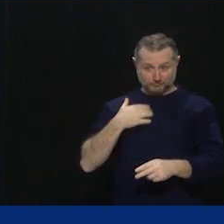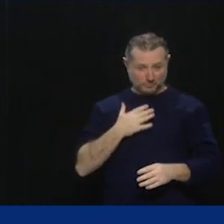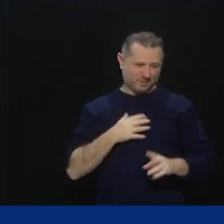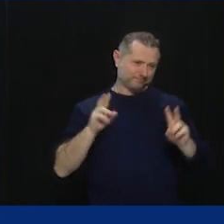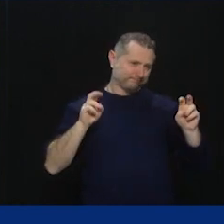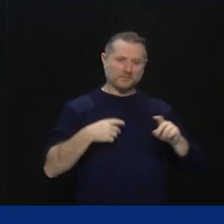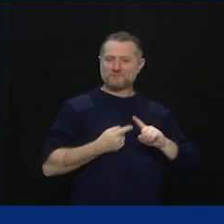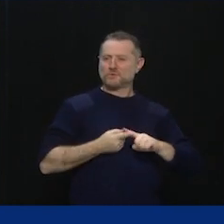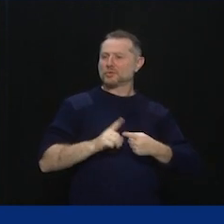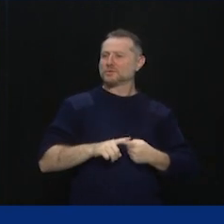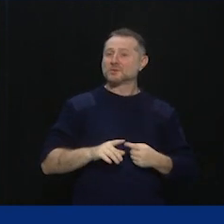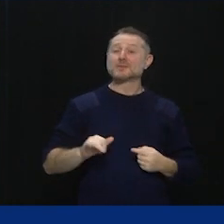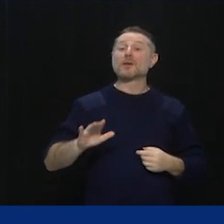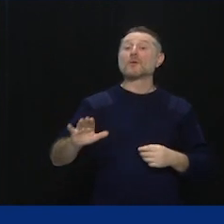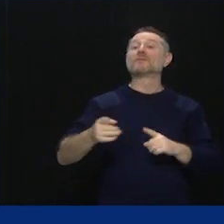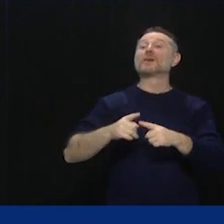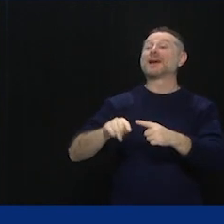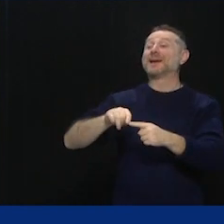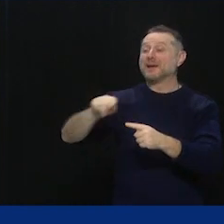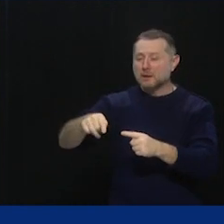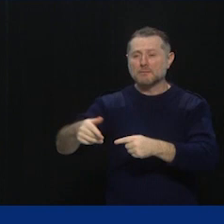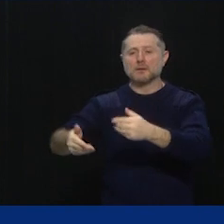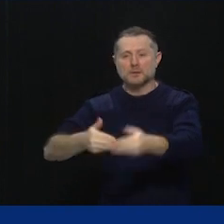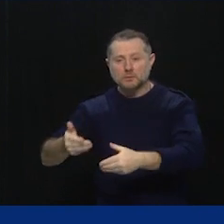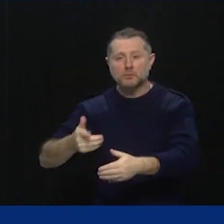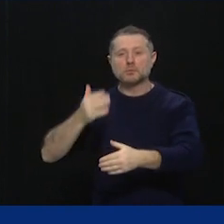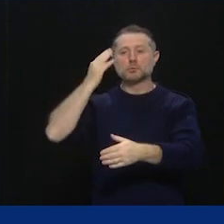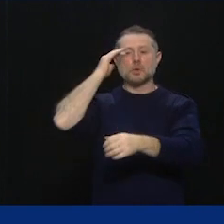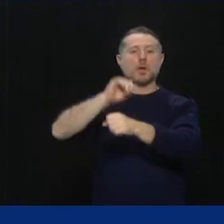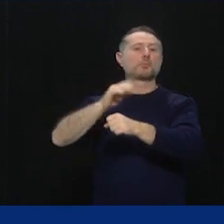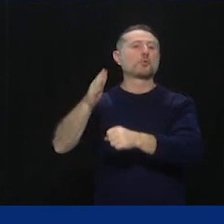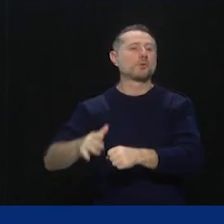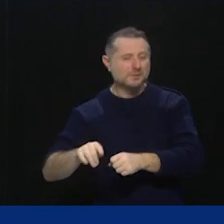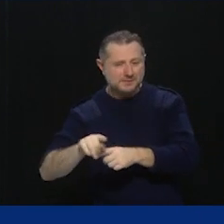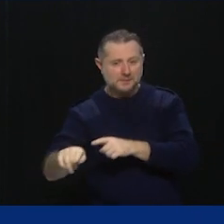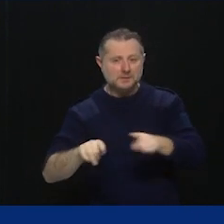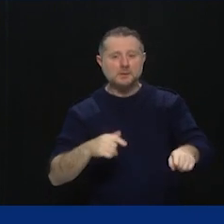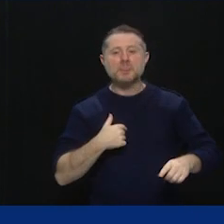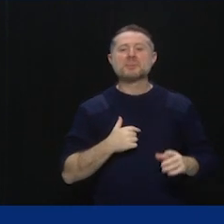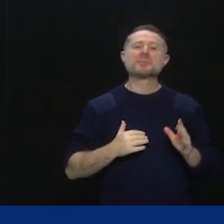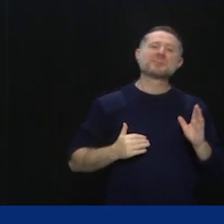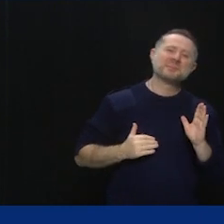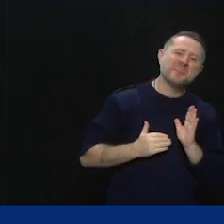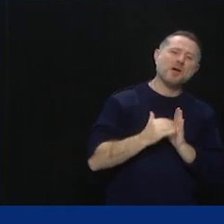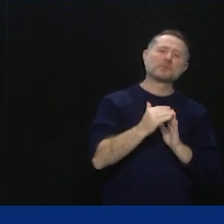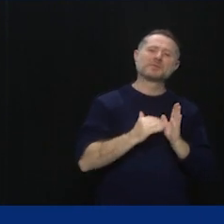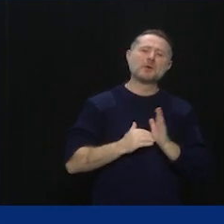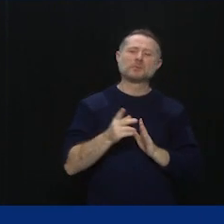labor. I mean, we have thousands of men and women working on our jobs at any given time,